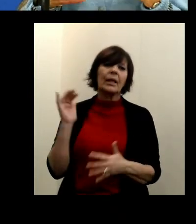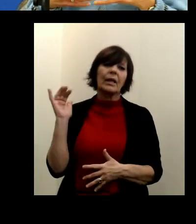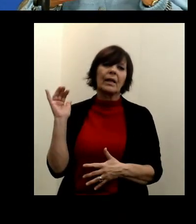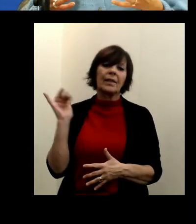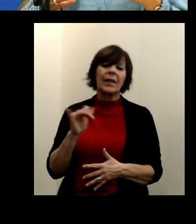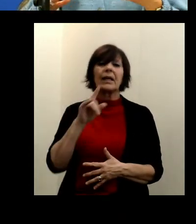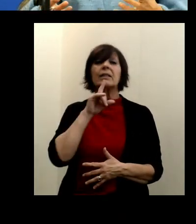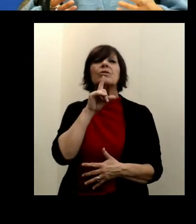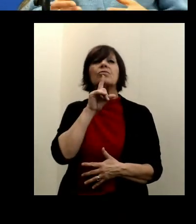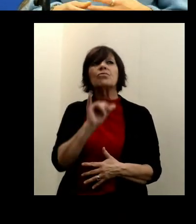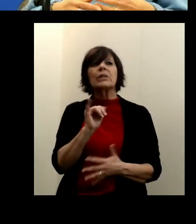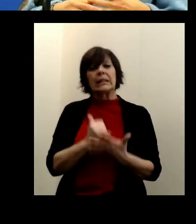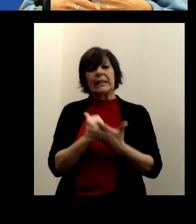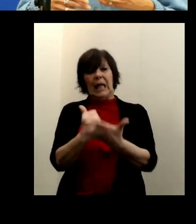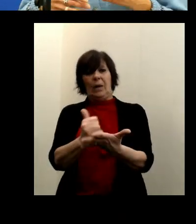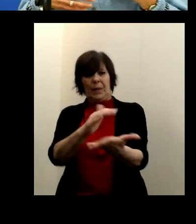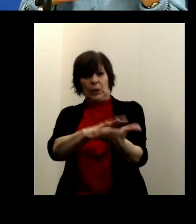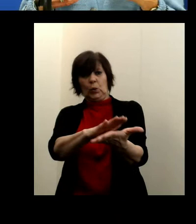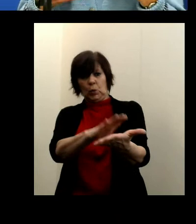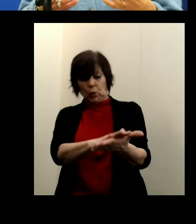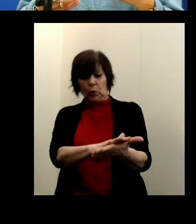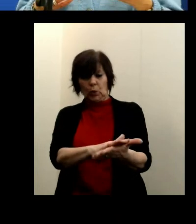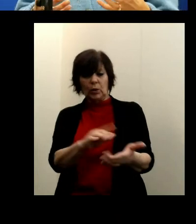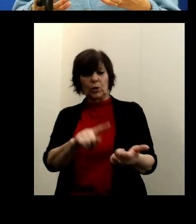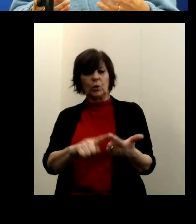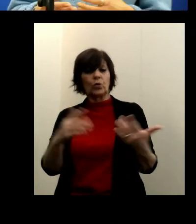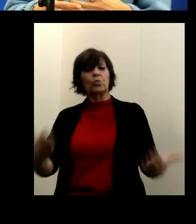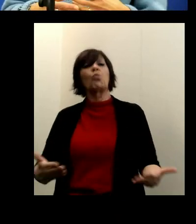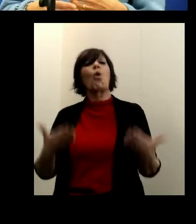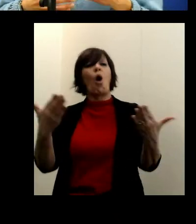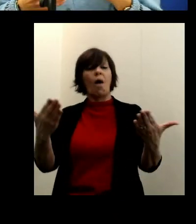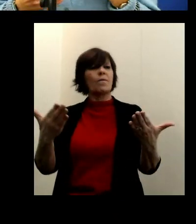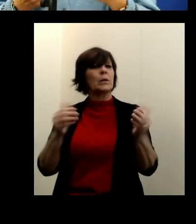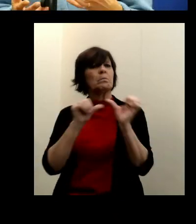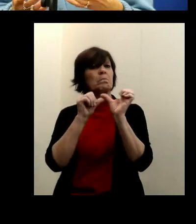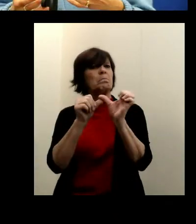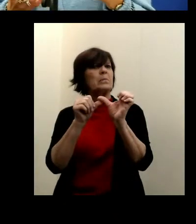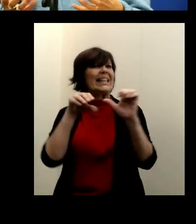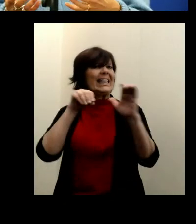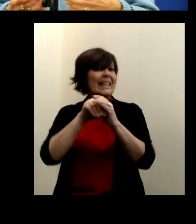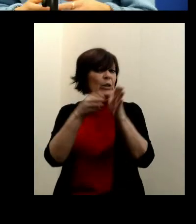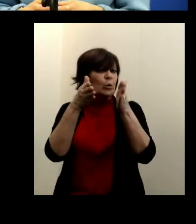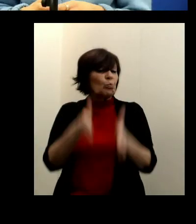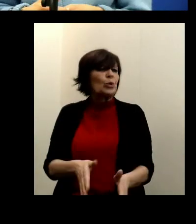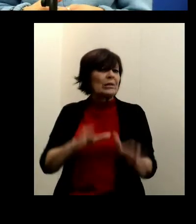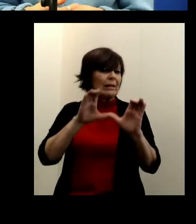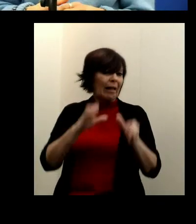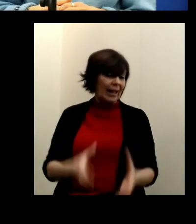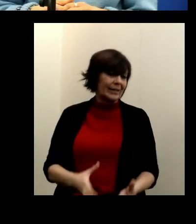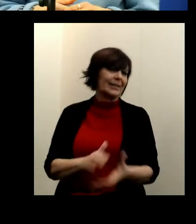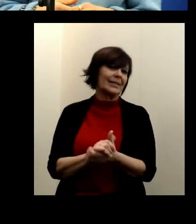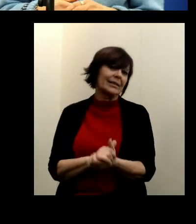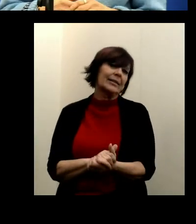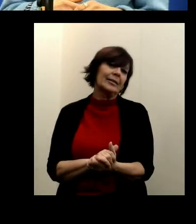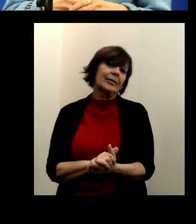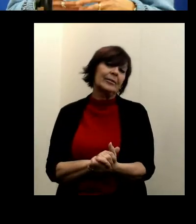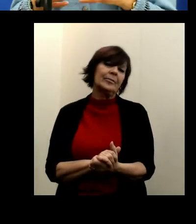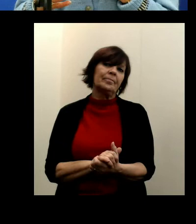is really, I think, helping the schools to offer in-person classrooms if they're able to do that.